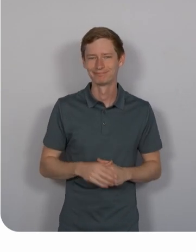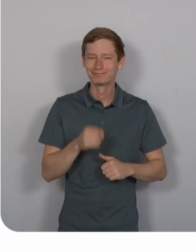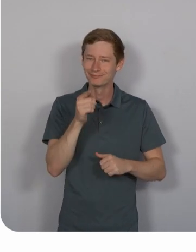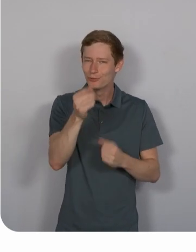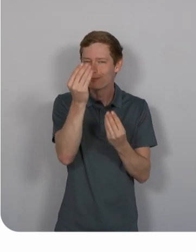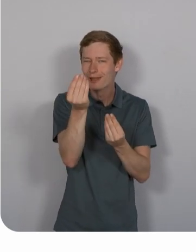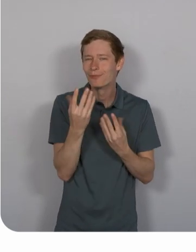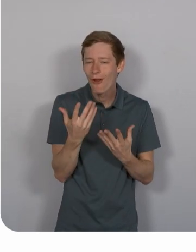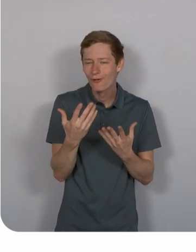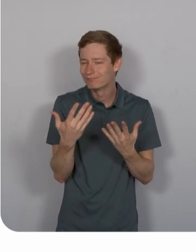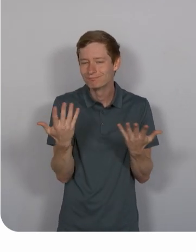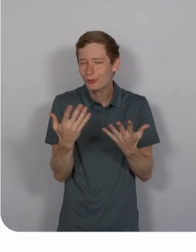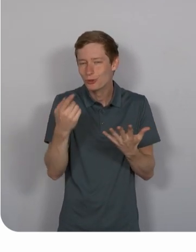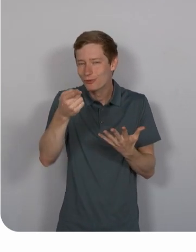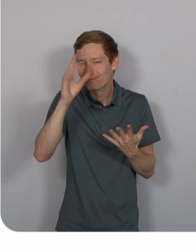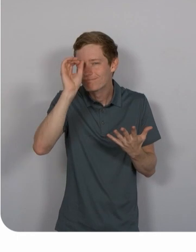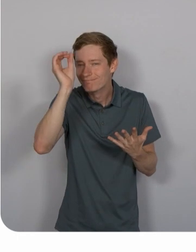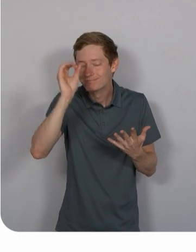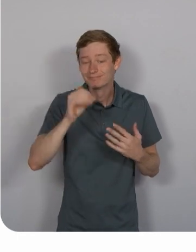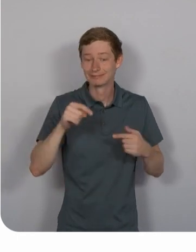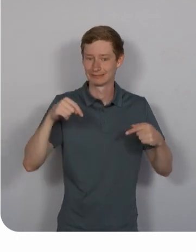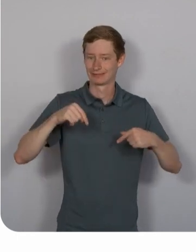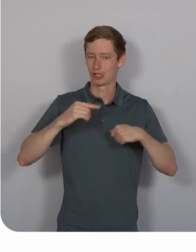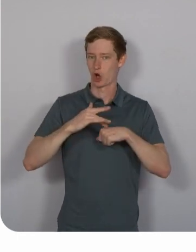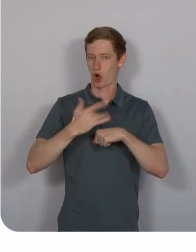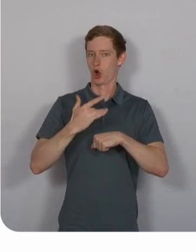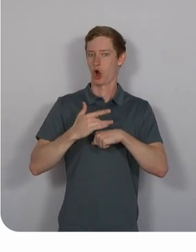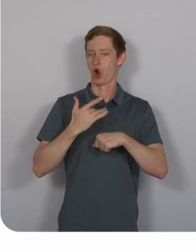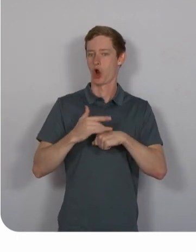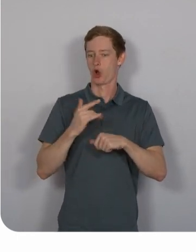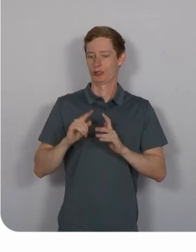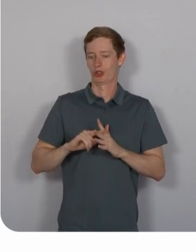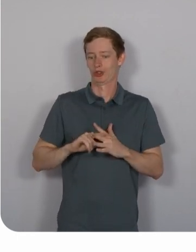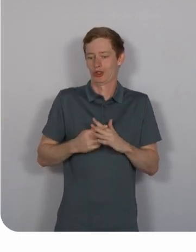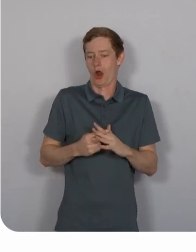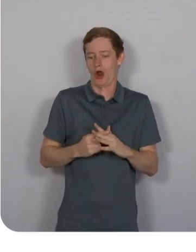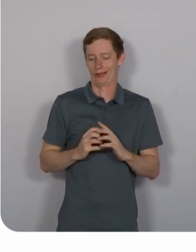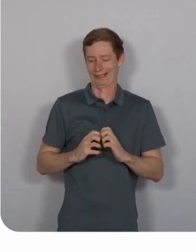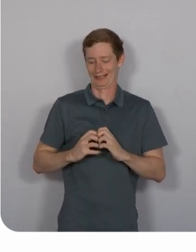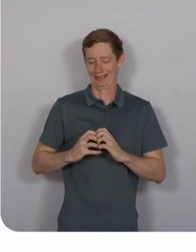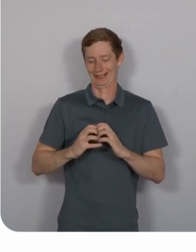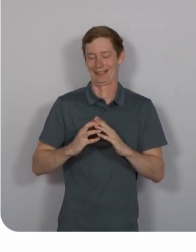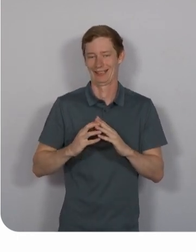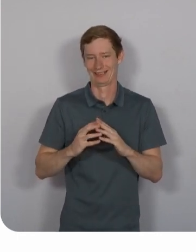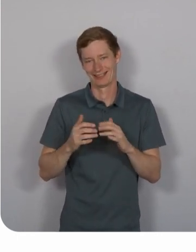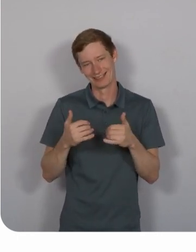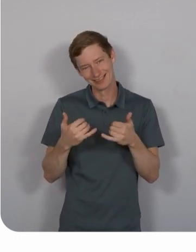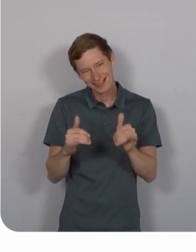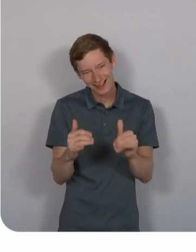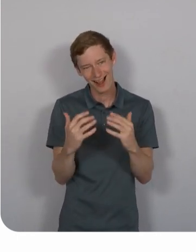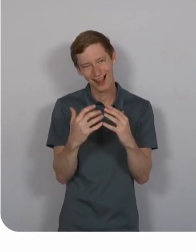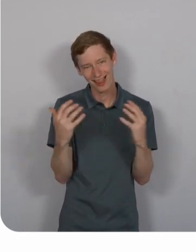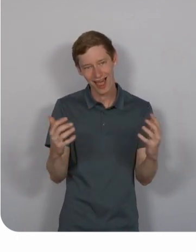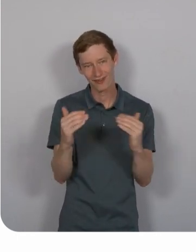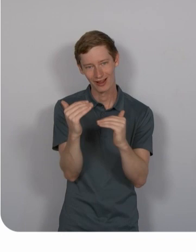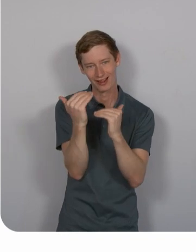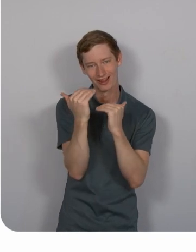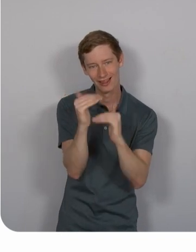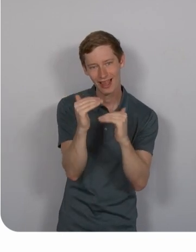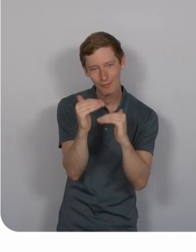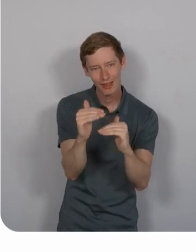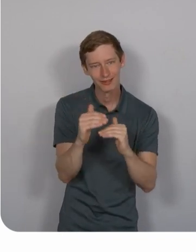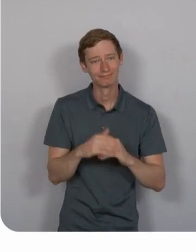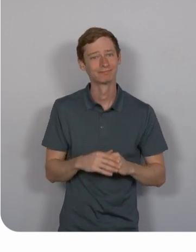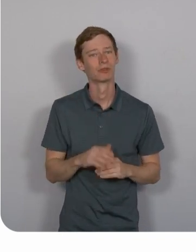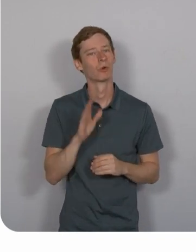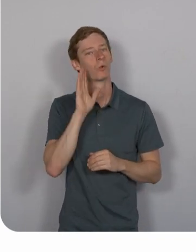what you think. But look, this is early stuff, right? These still have a lot of limitations, which will be apparent